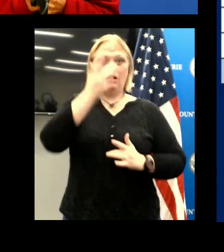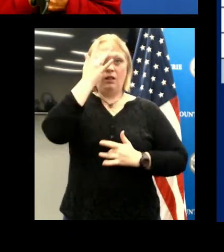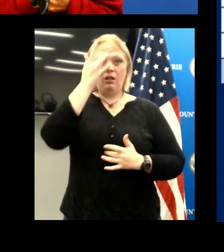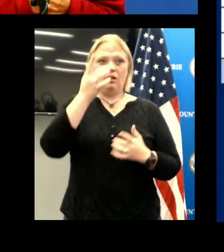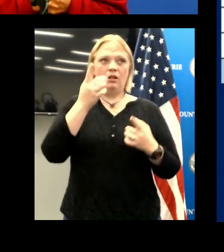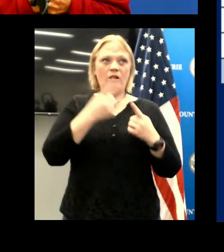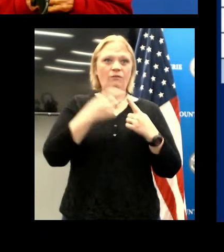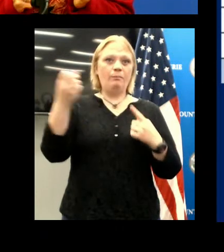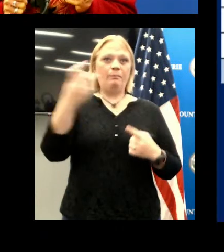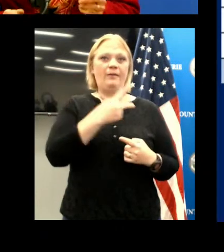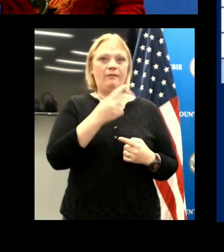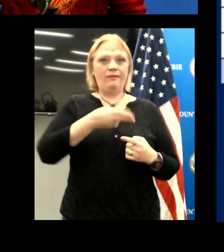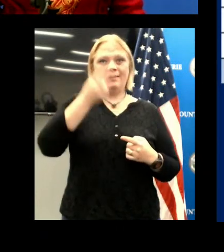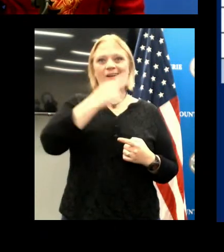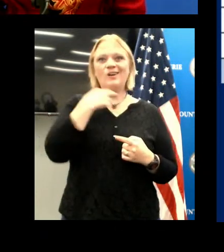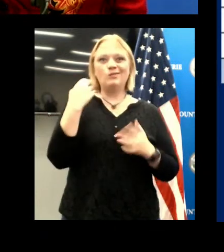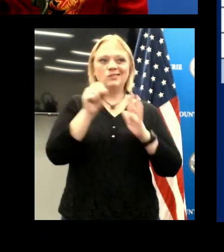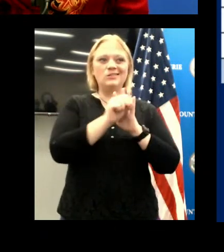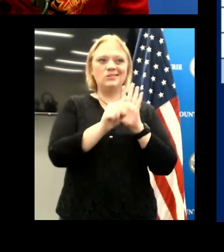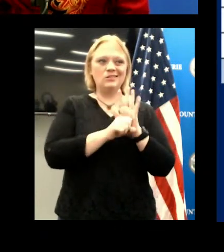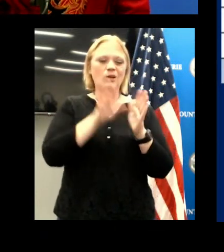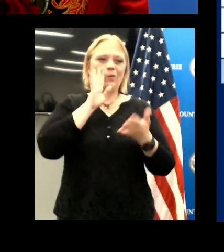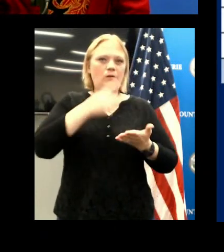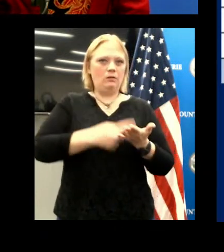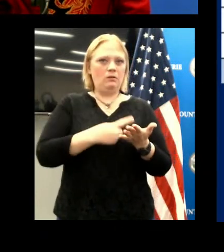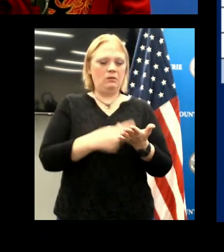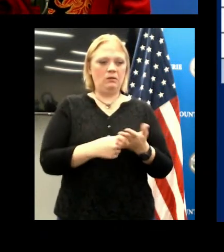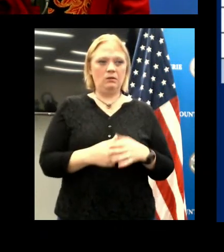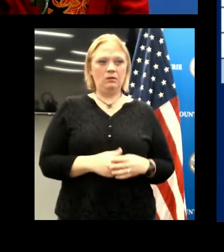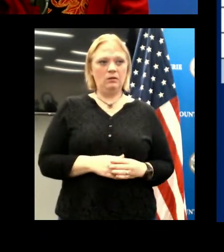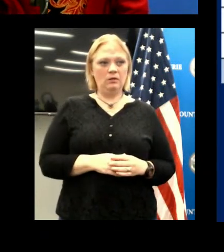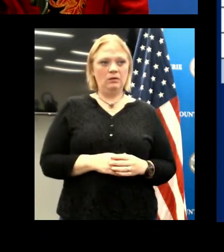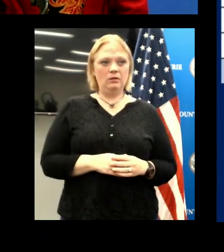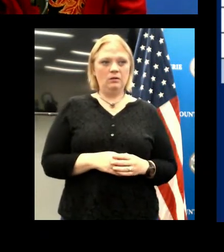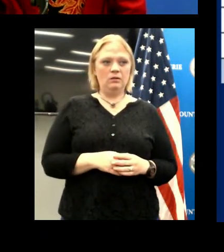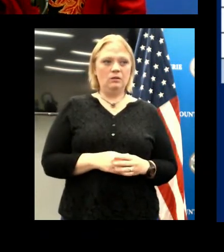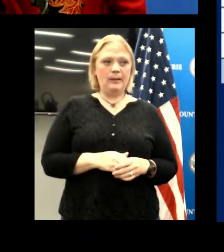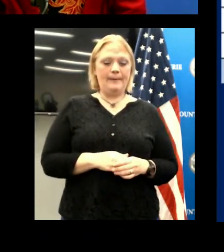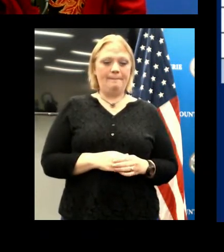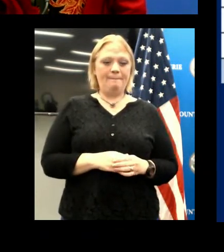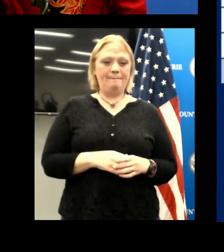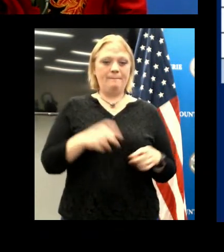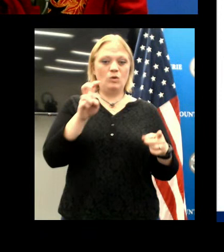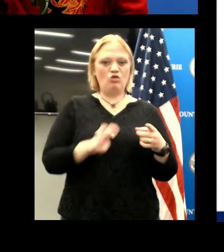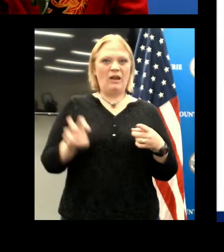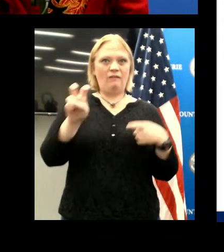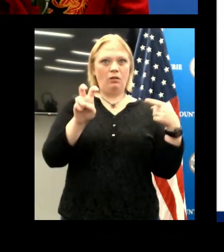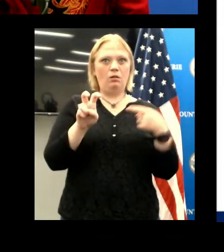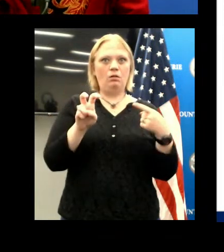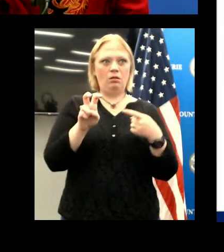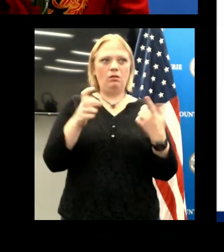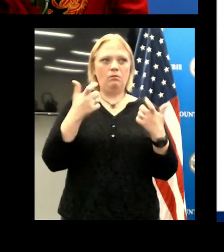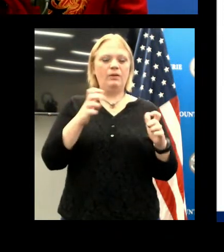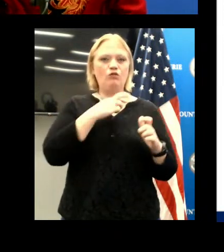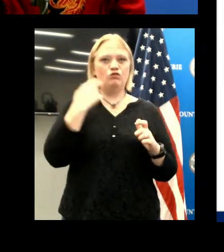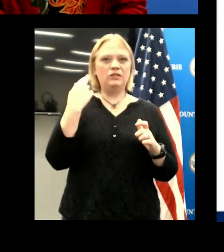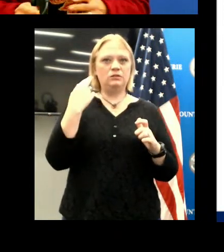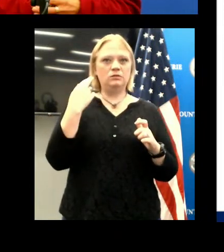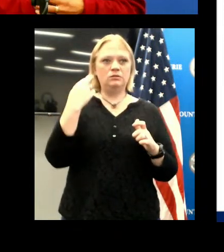returning from the high-risk states, which we'll be talking about, and travel is a big risk factor in Erie